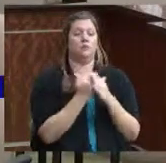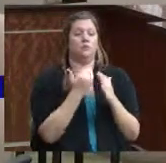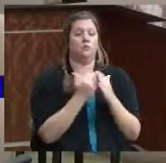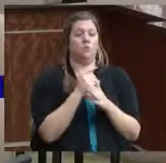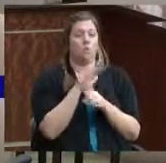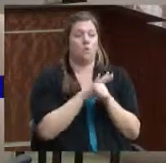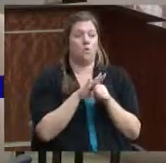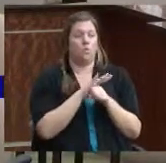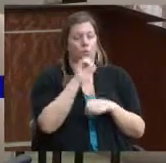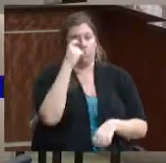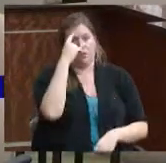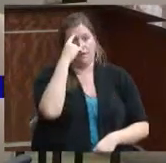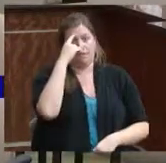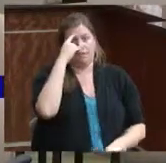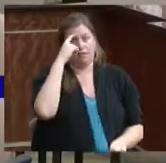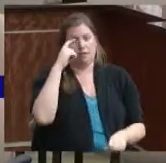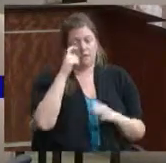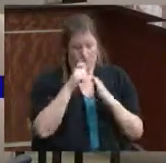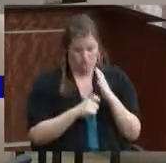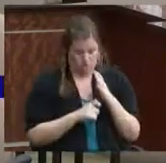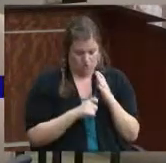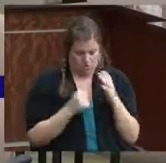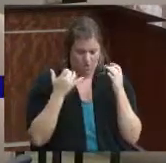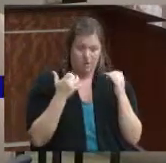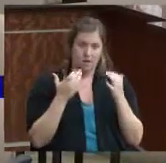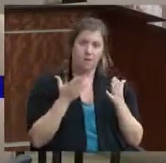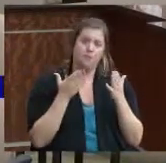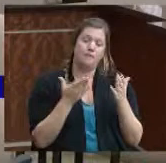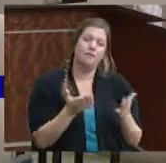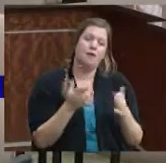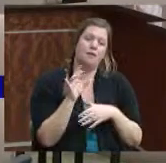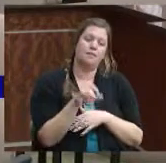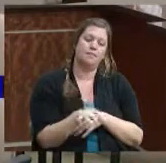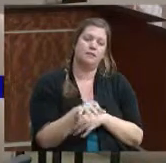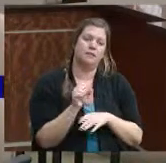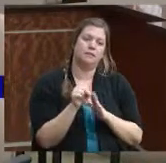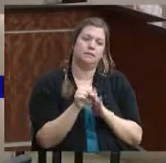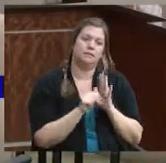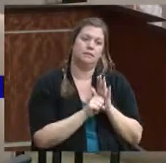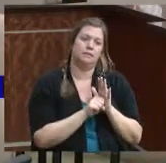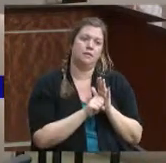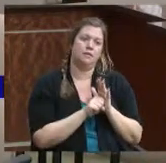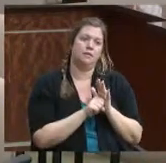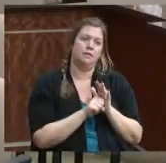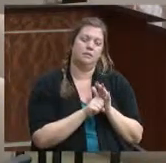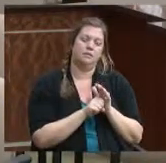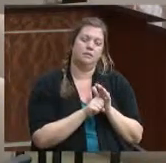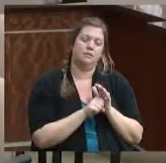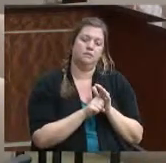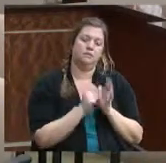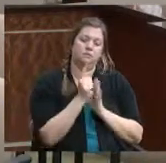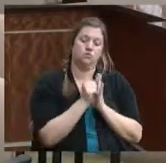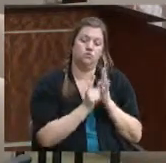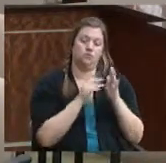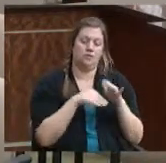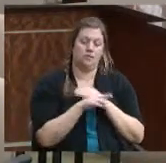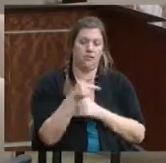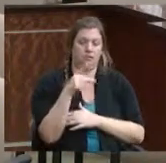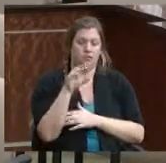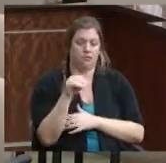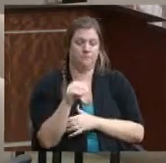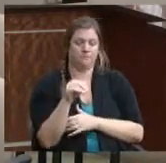local government article which now provides that the state prosecutor or the state's attorney for Prince George's